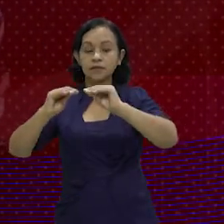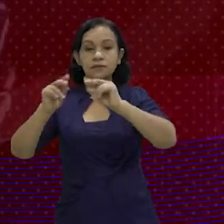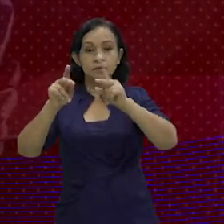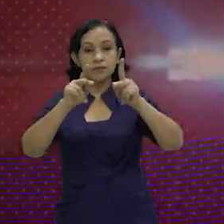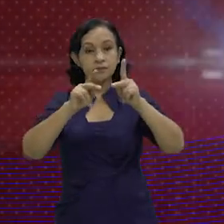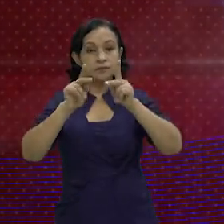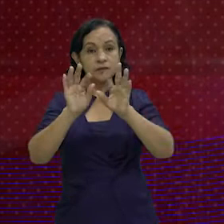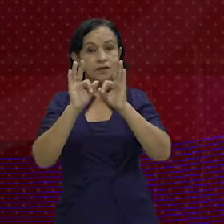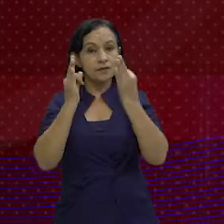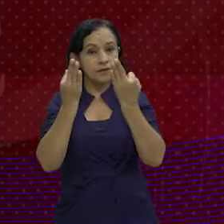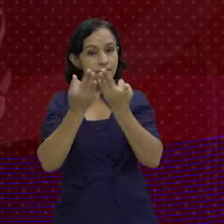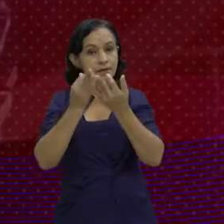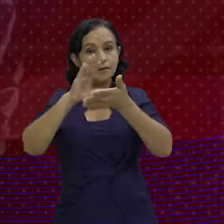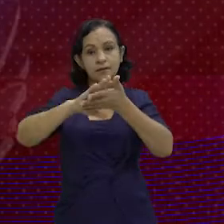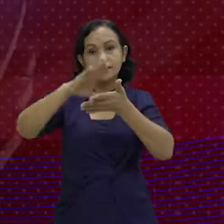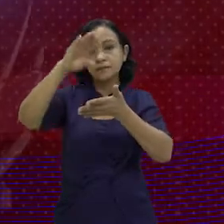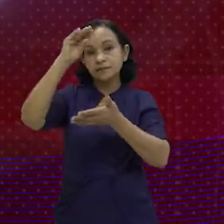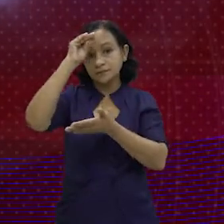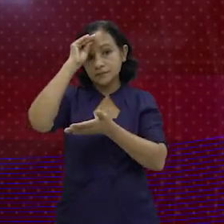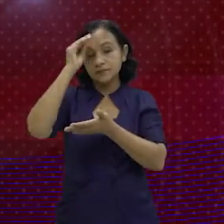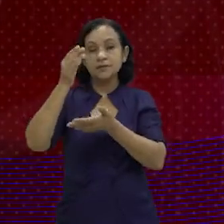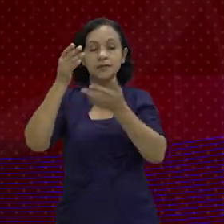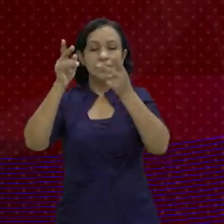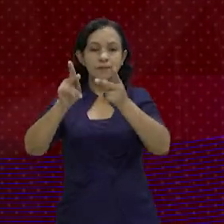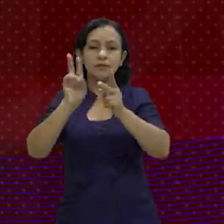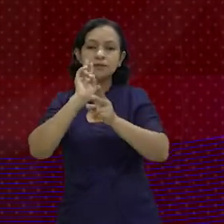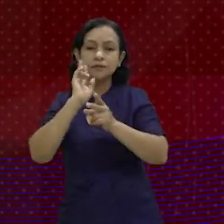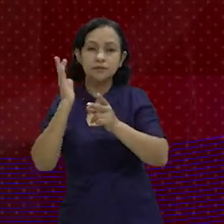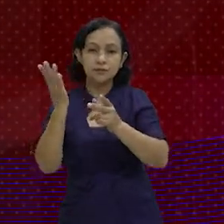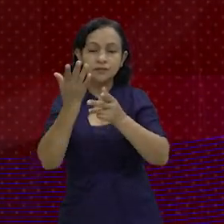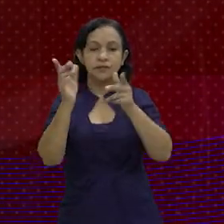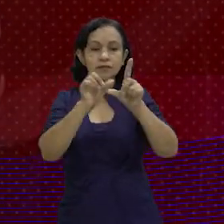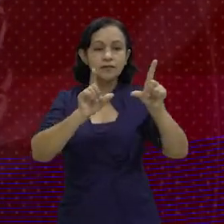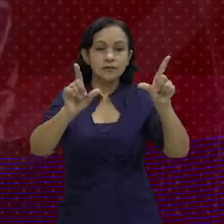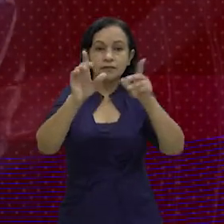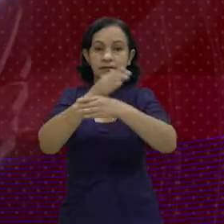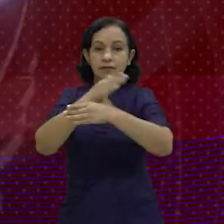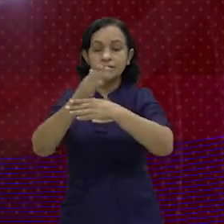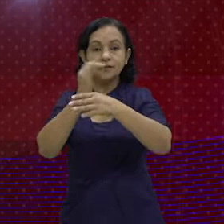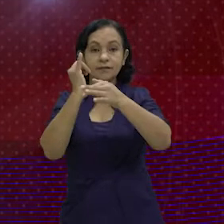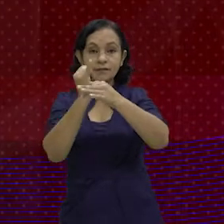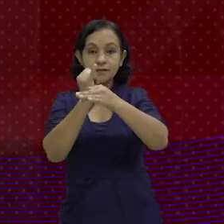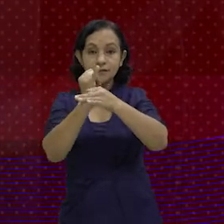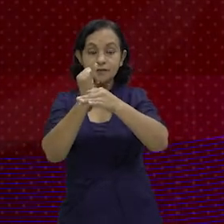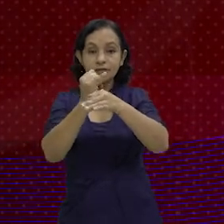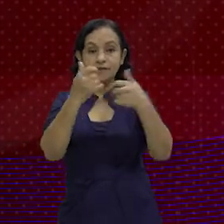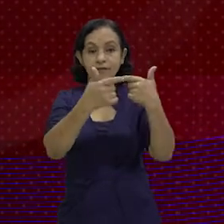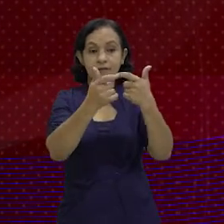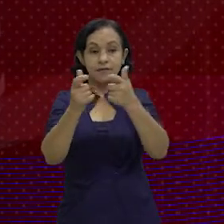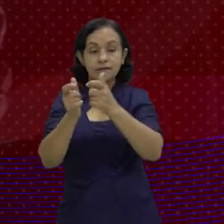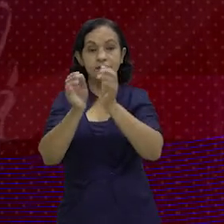that comes from families, the businesses, the churches, the important